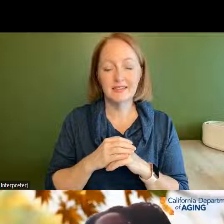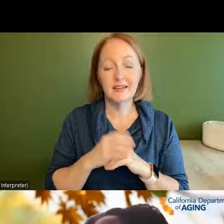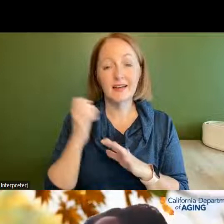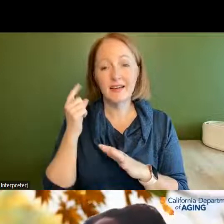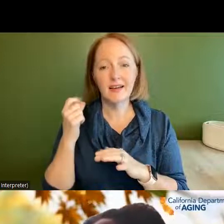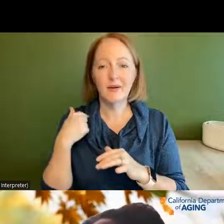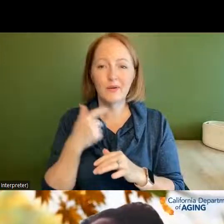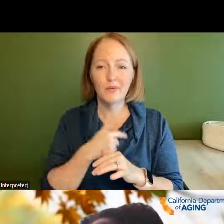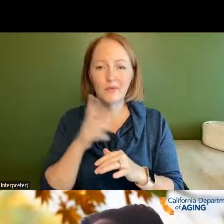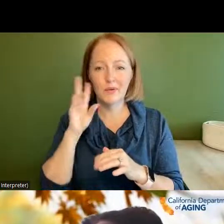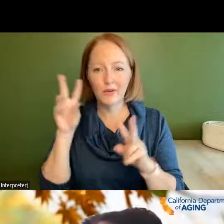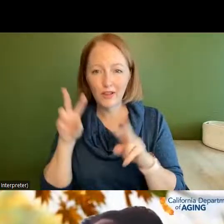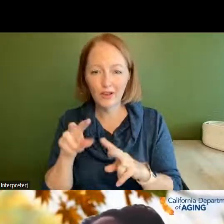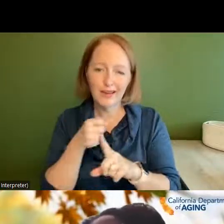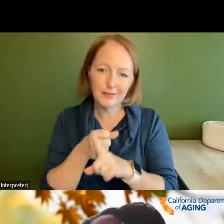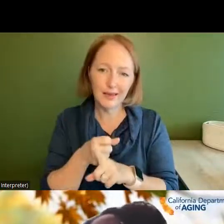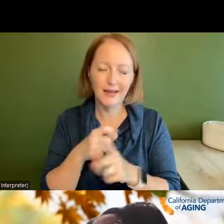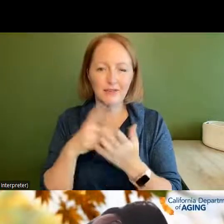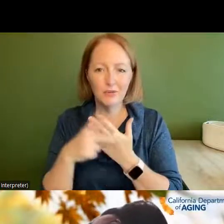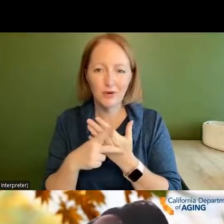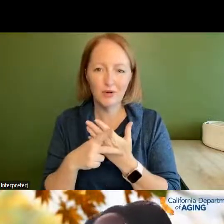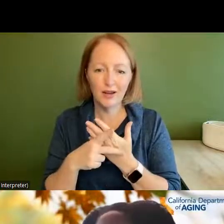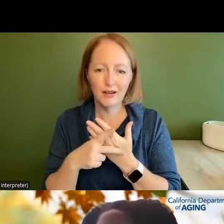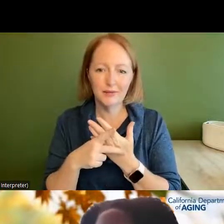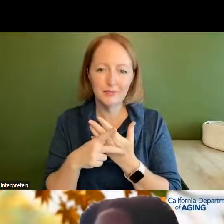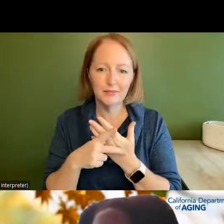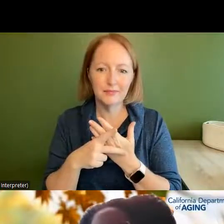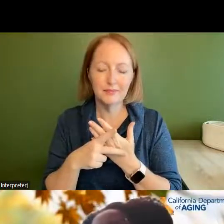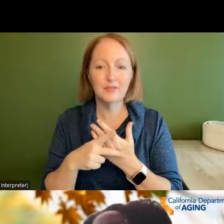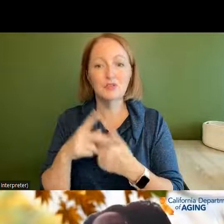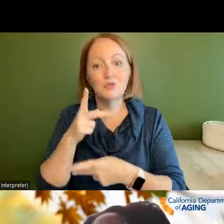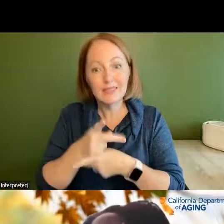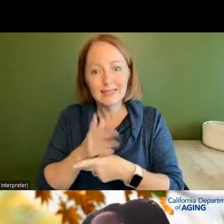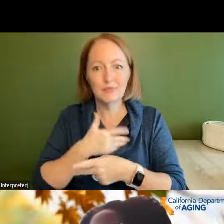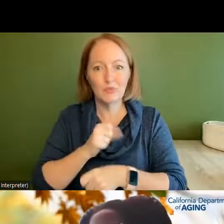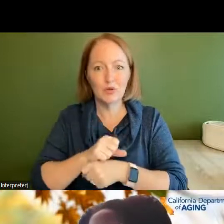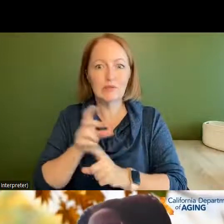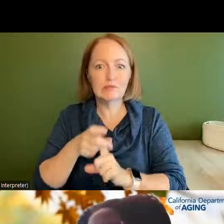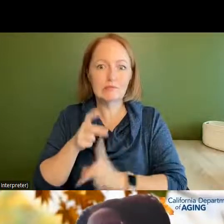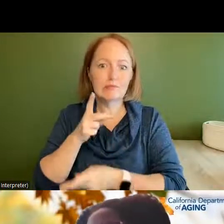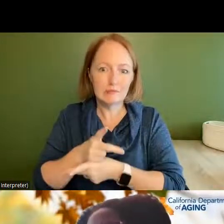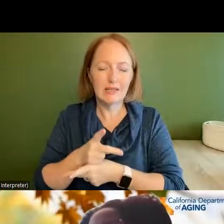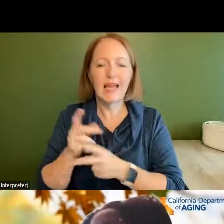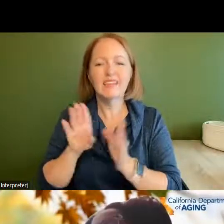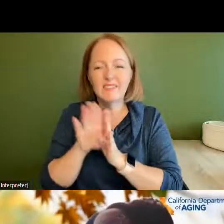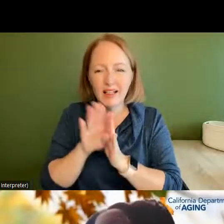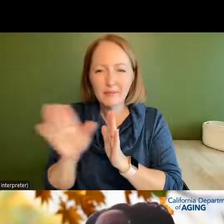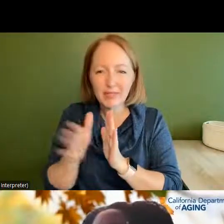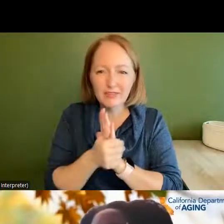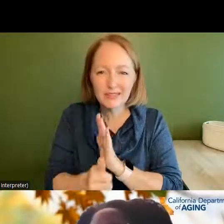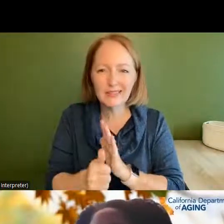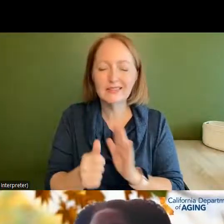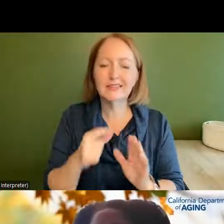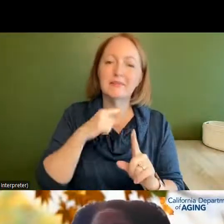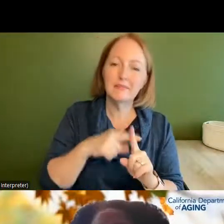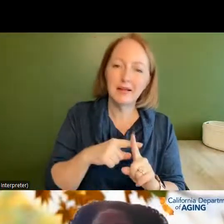going to be looking at the impact of the program on worker retention and skill development among workers, but we also